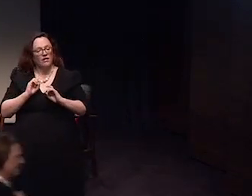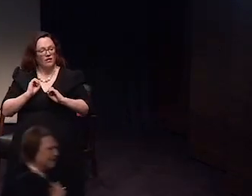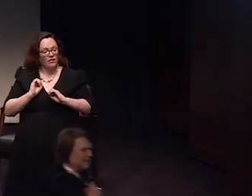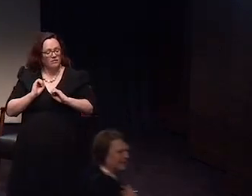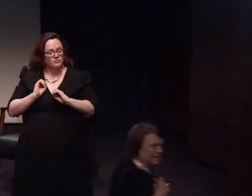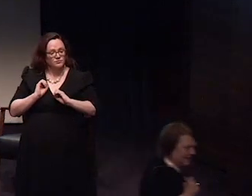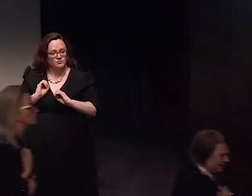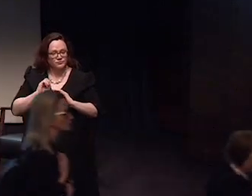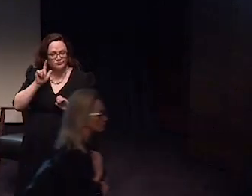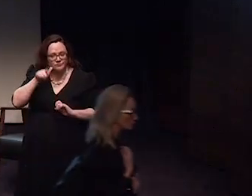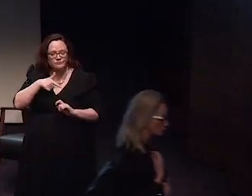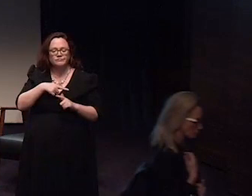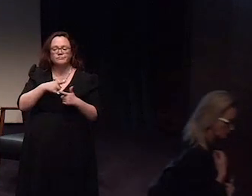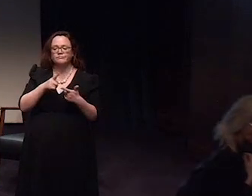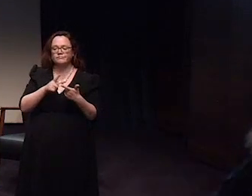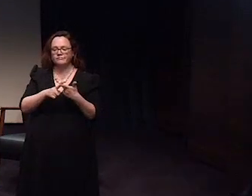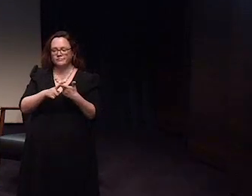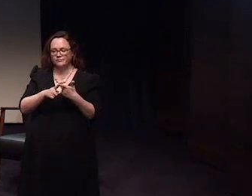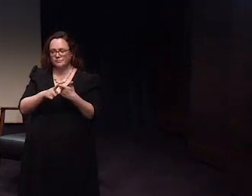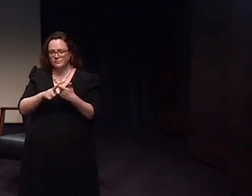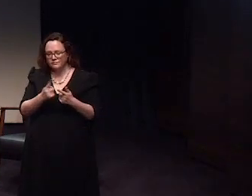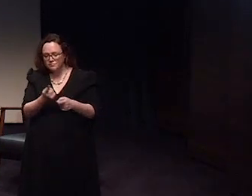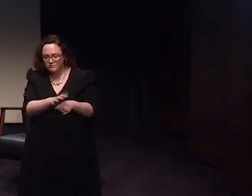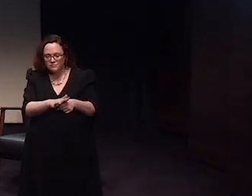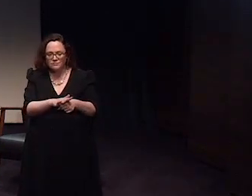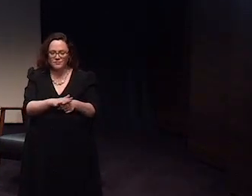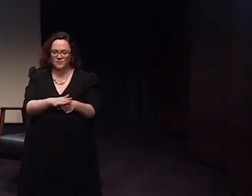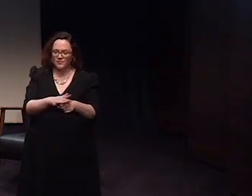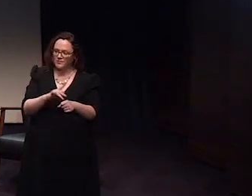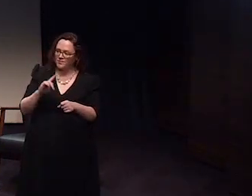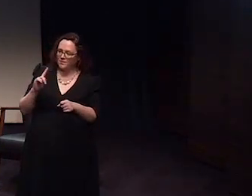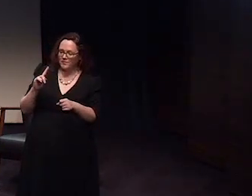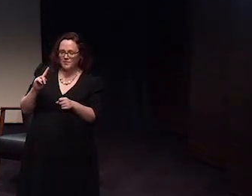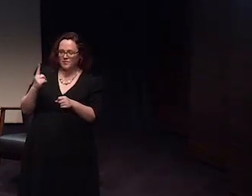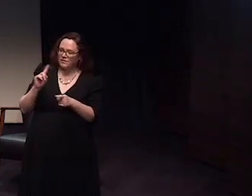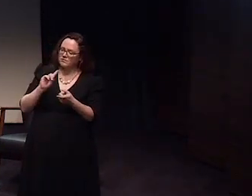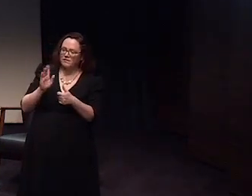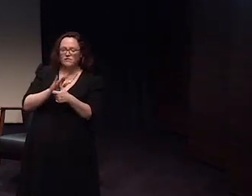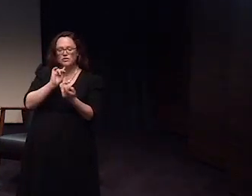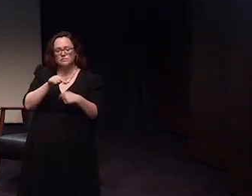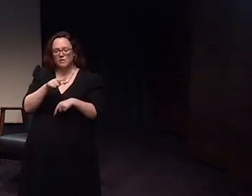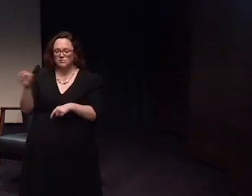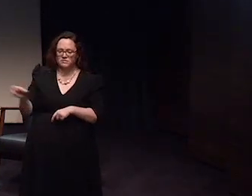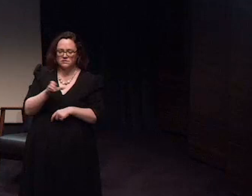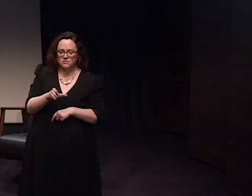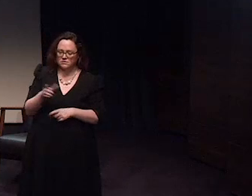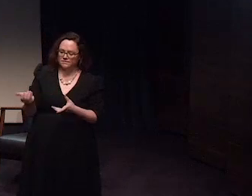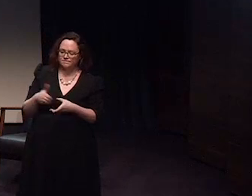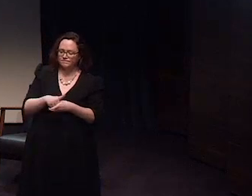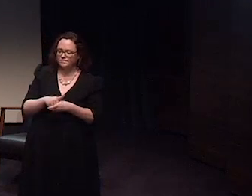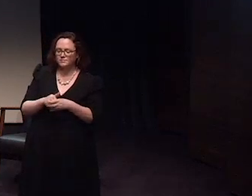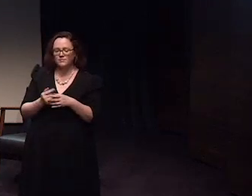paramedics. And the first rescue team is dispatcher, bystander. We saw that bystander